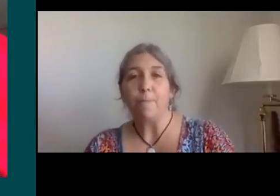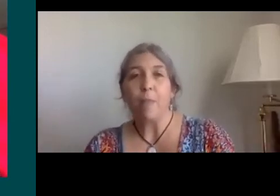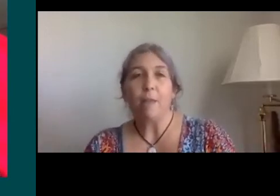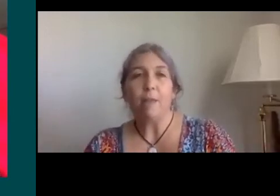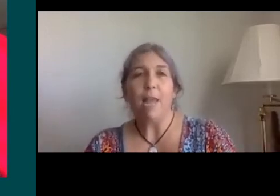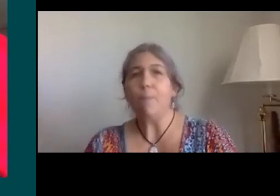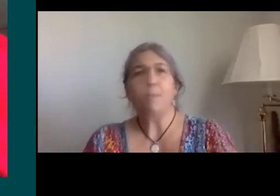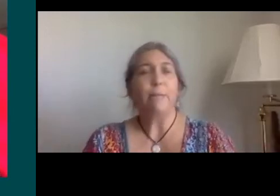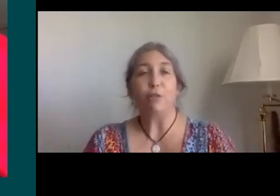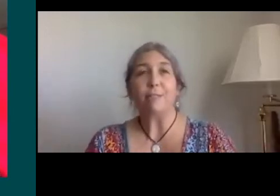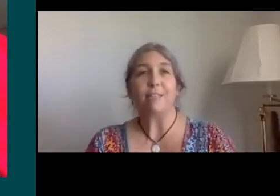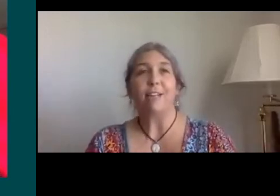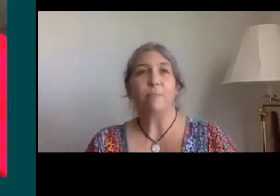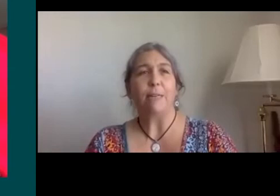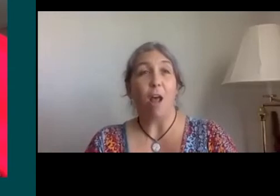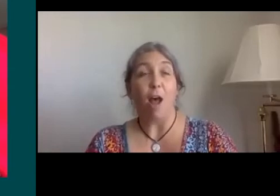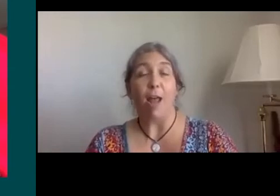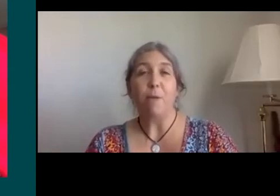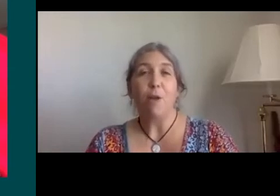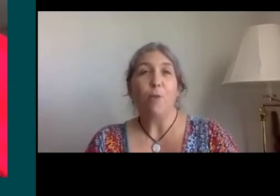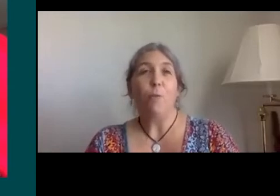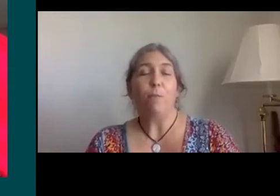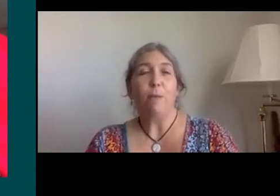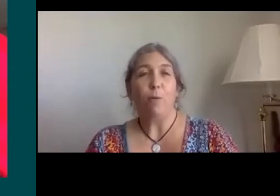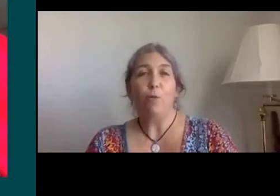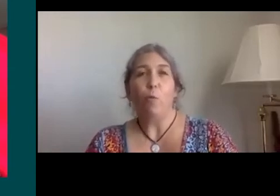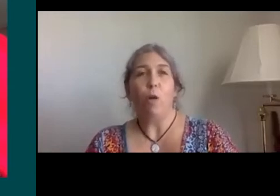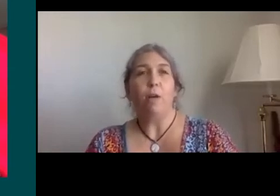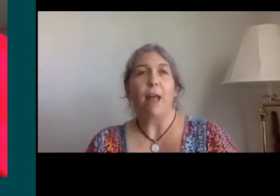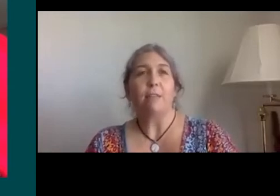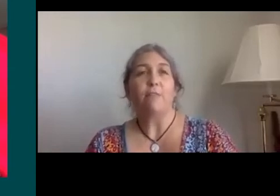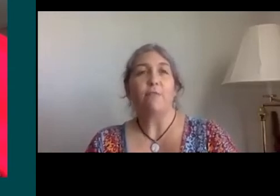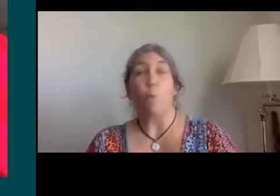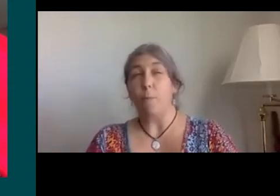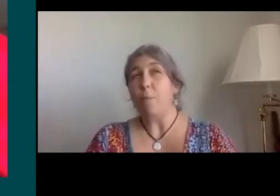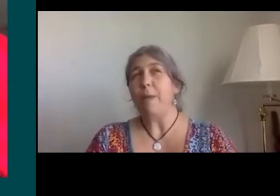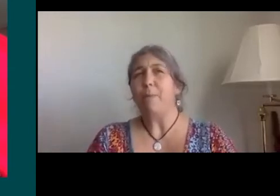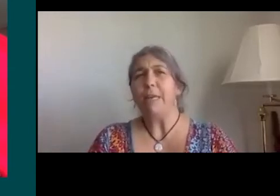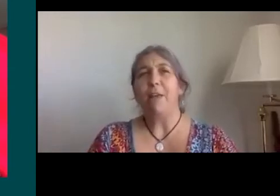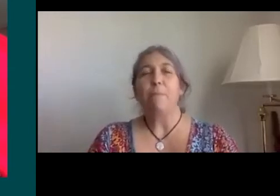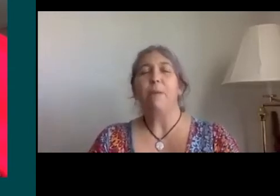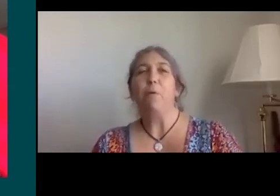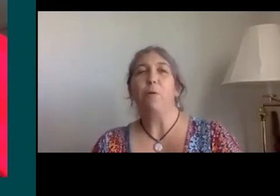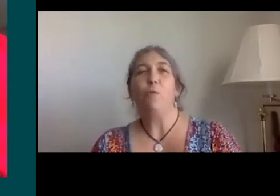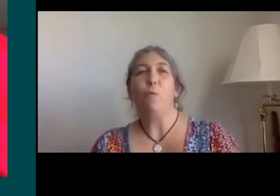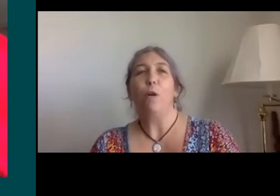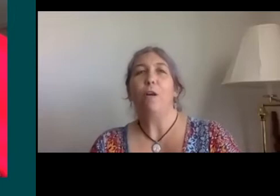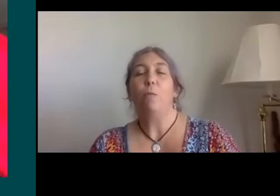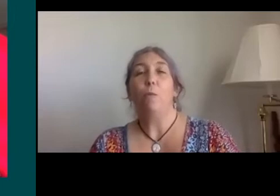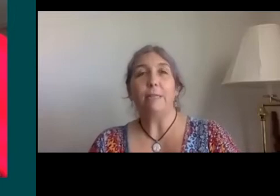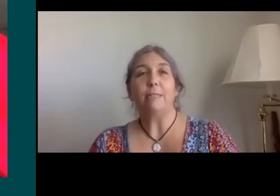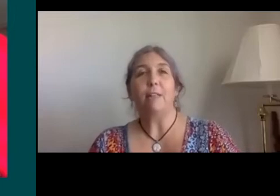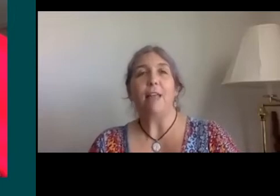program came to me just to spend time with people who weren't as formal, maybe people who